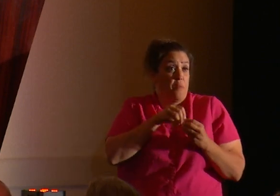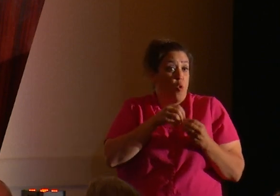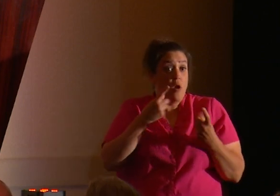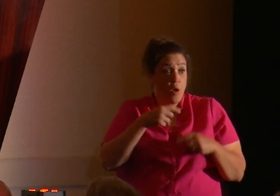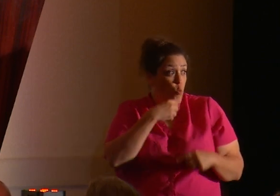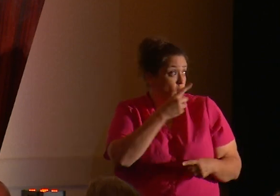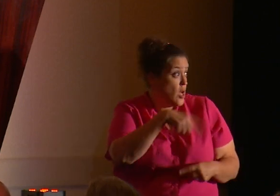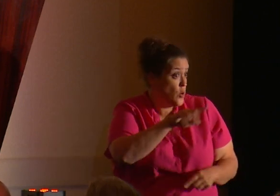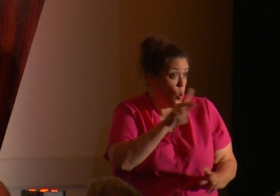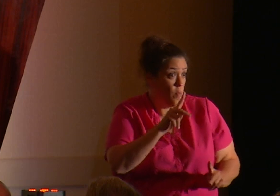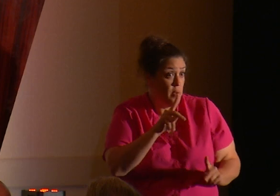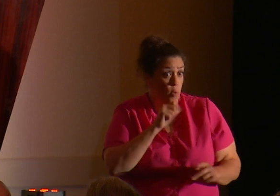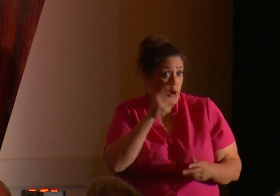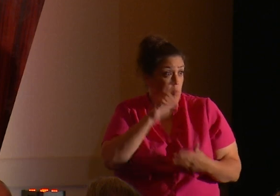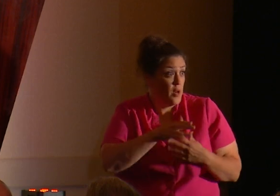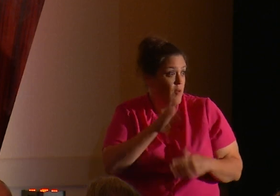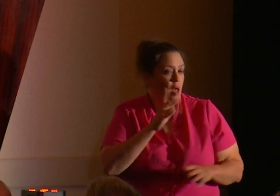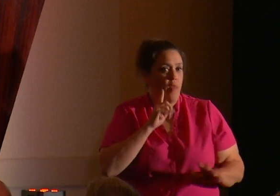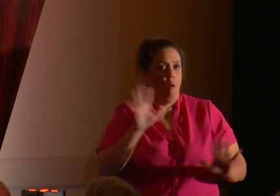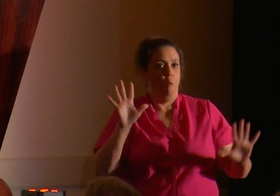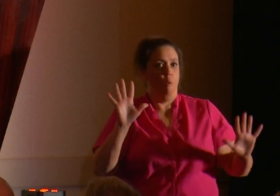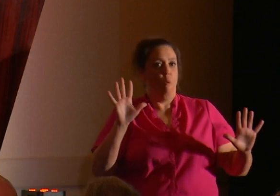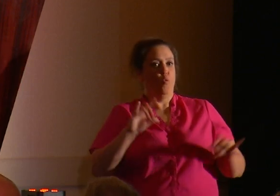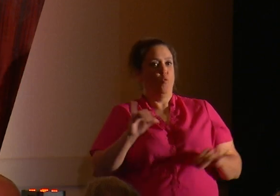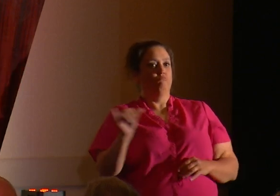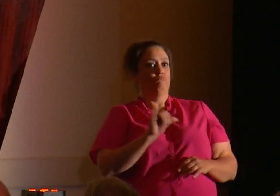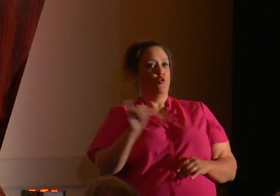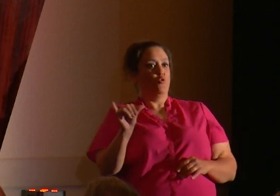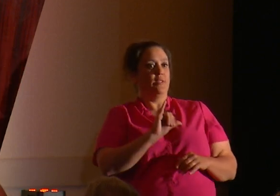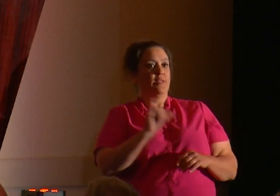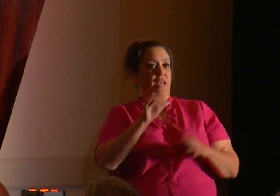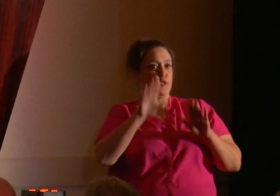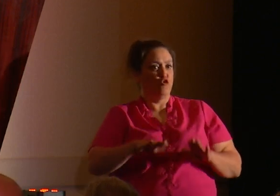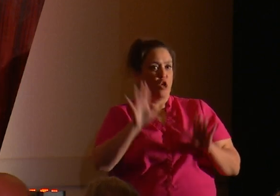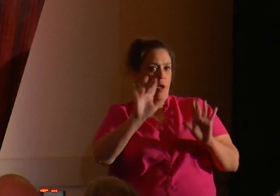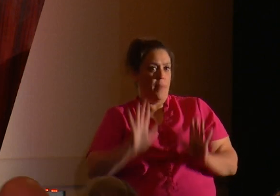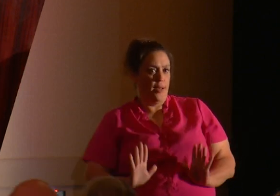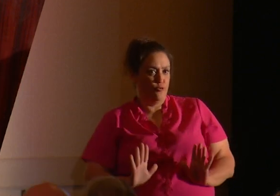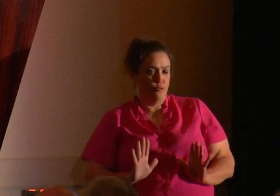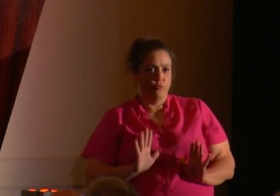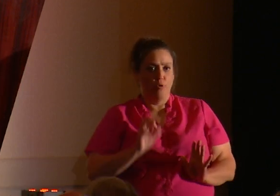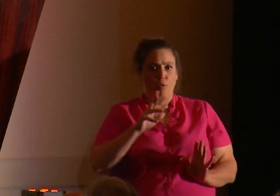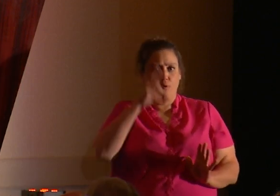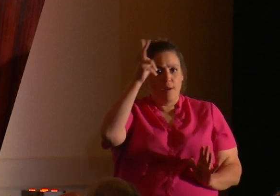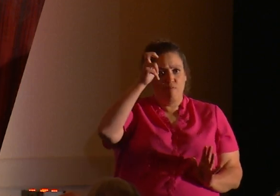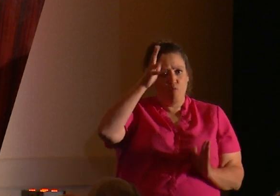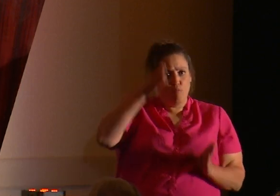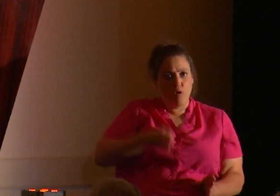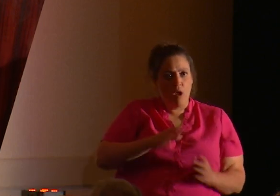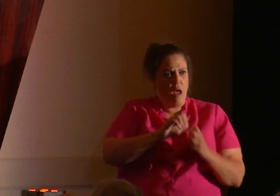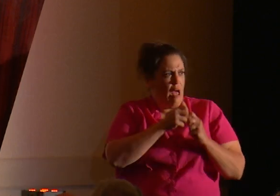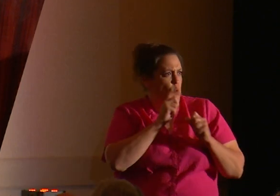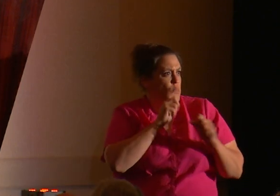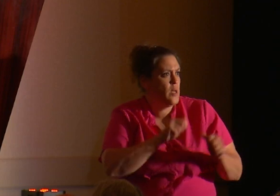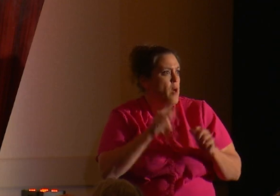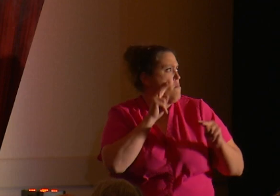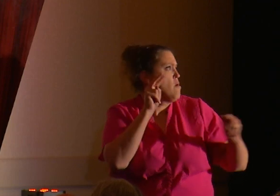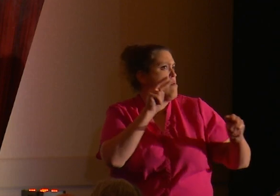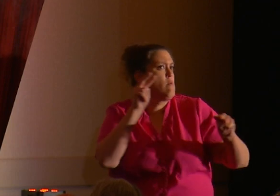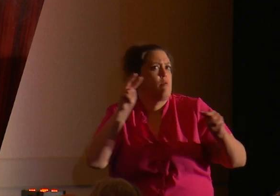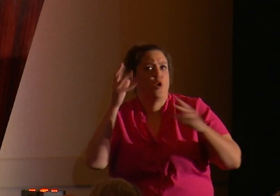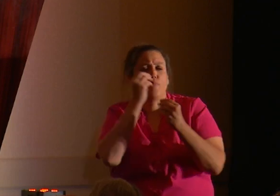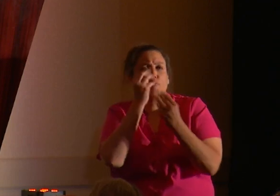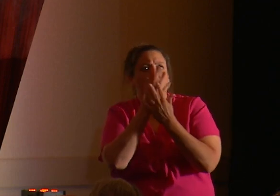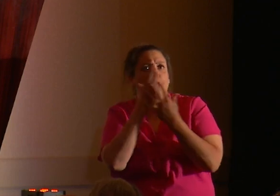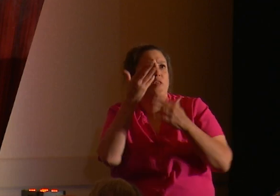it was almost like I was a child molester or, you know, some evil person. How is that possible? Look at the beautifulness that God did,